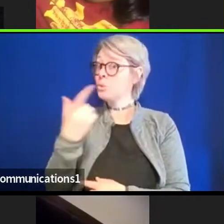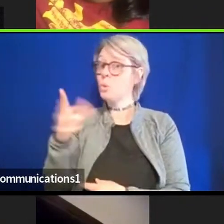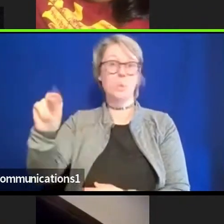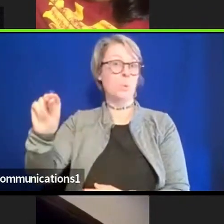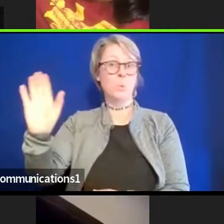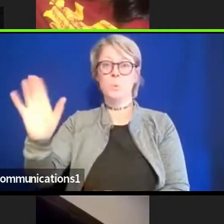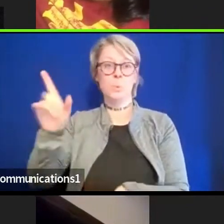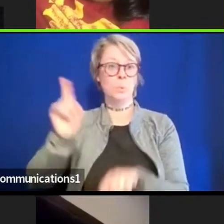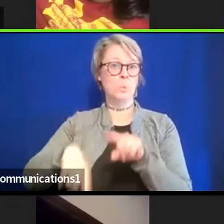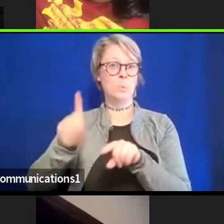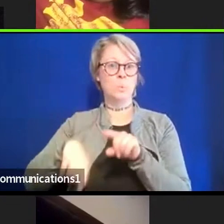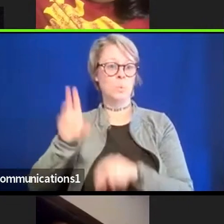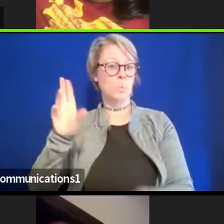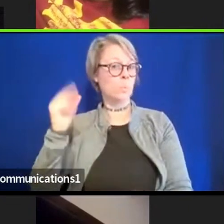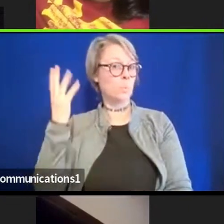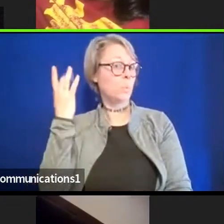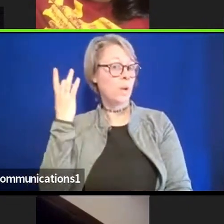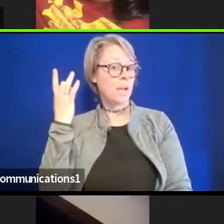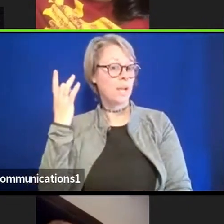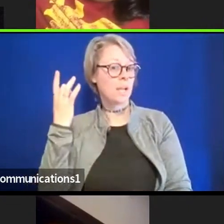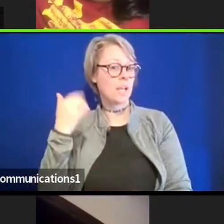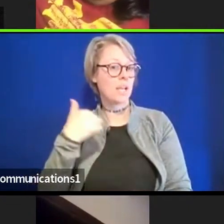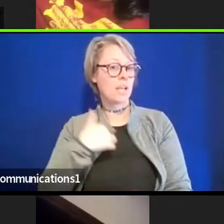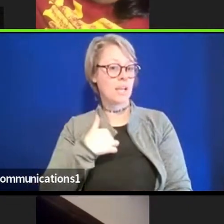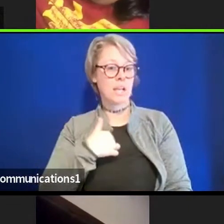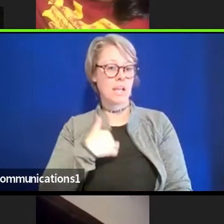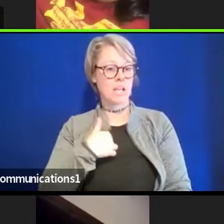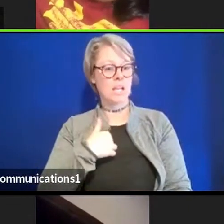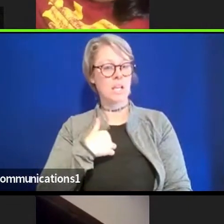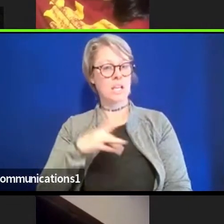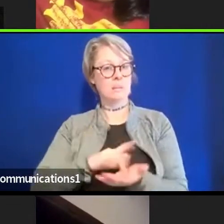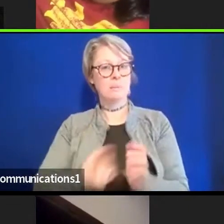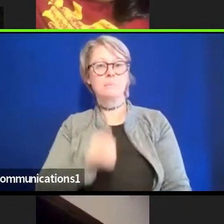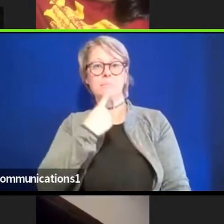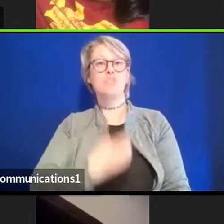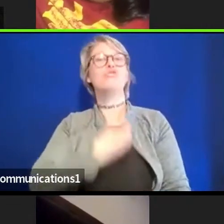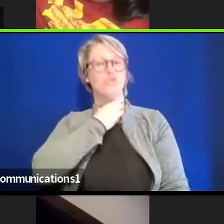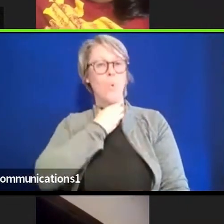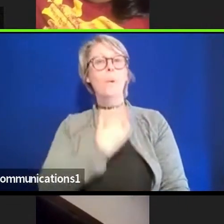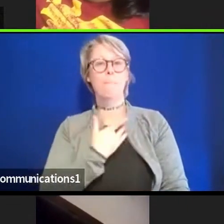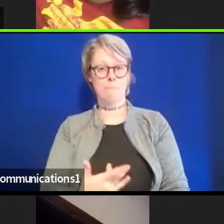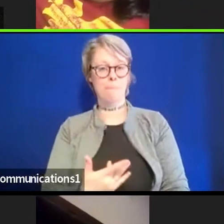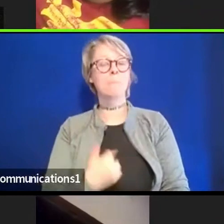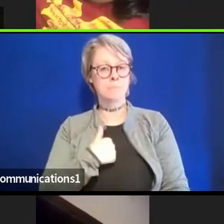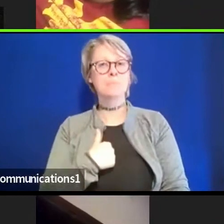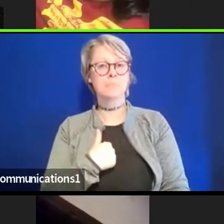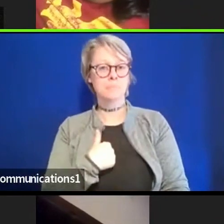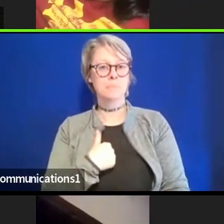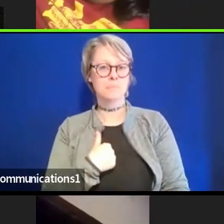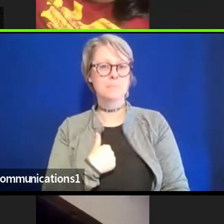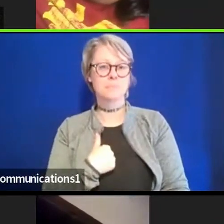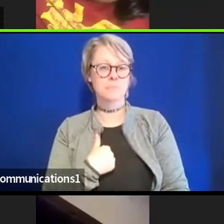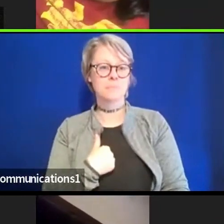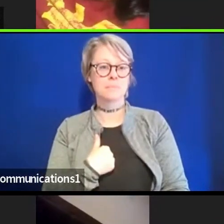no, because I don't do well with pills, because I choke on it. And